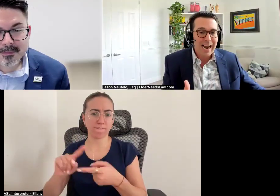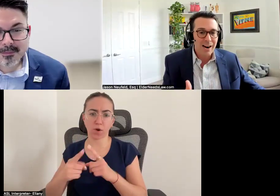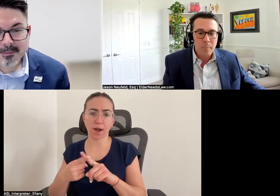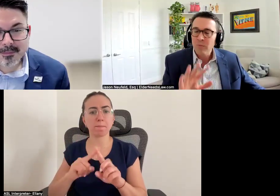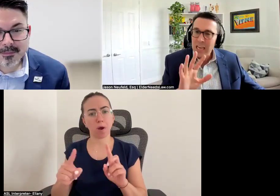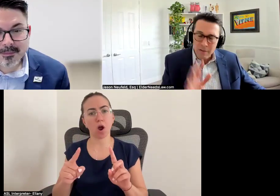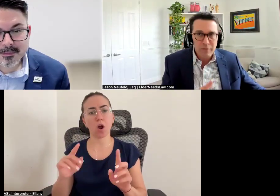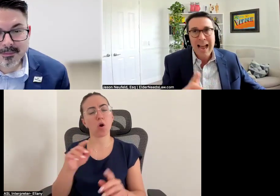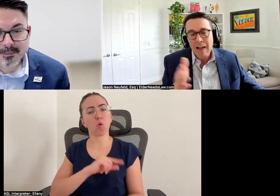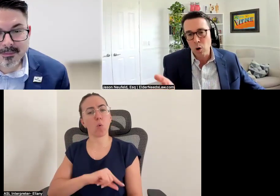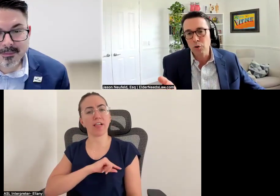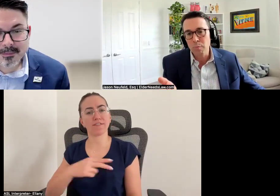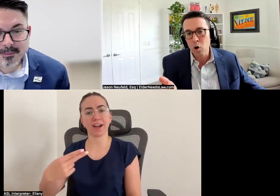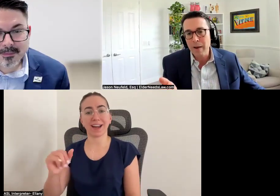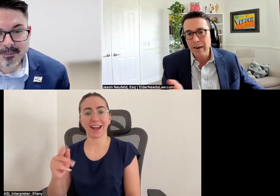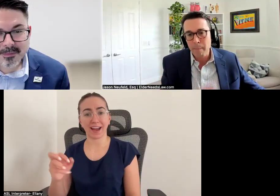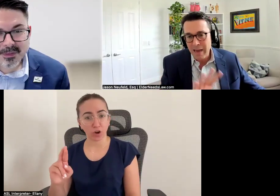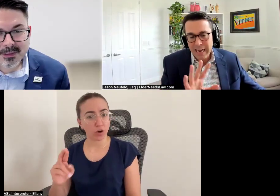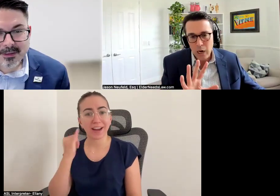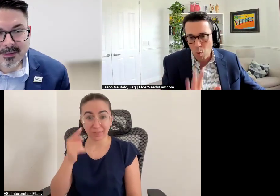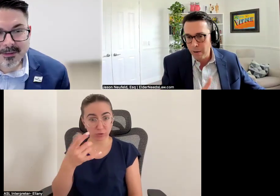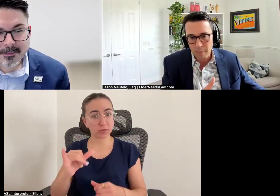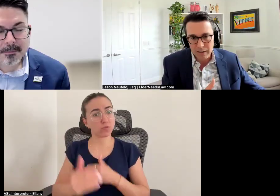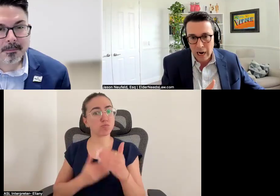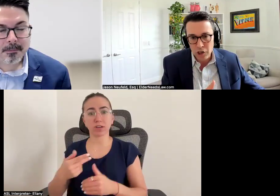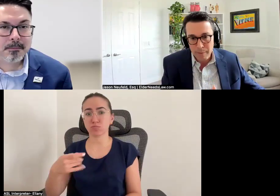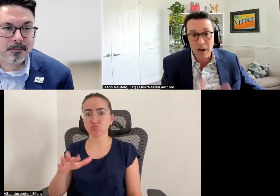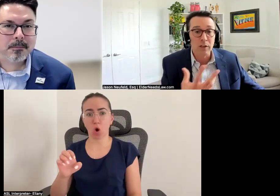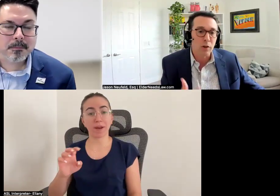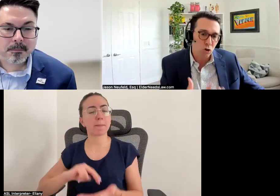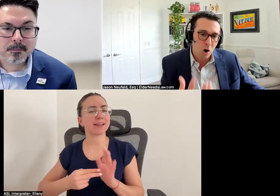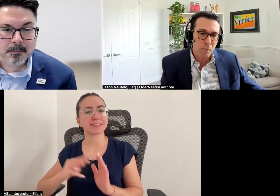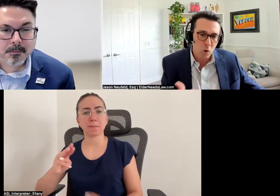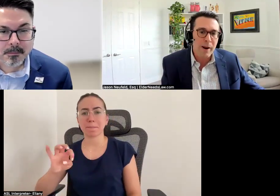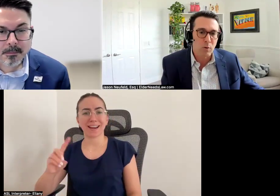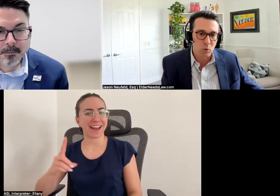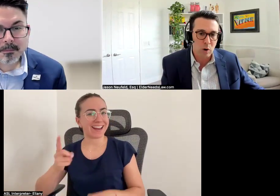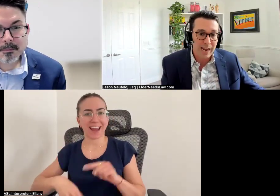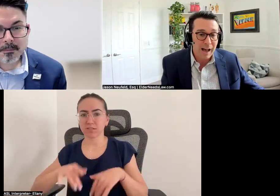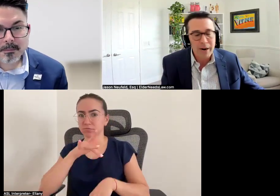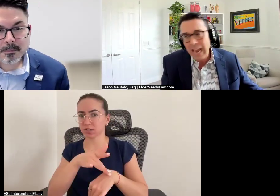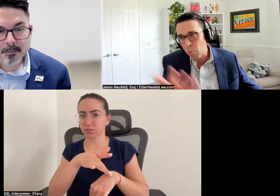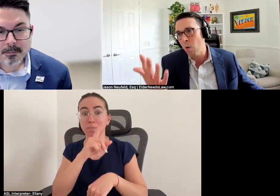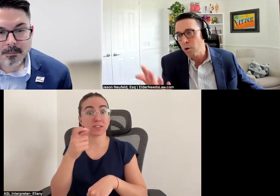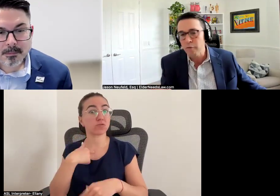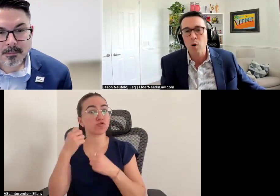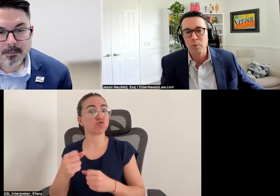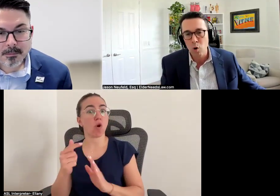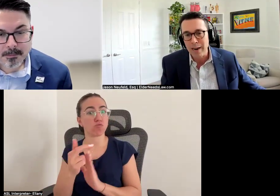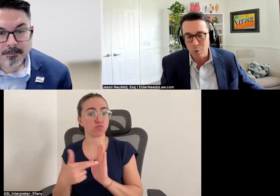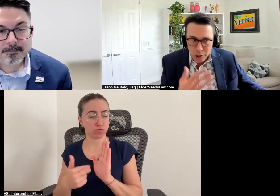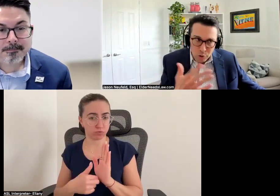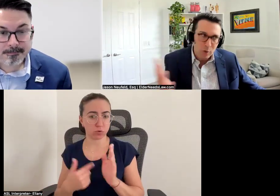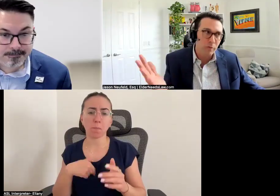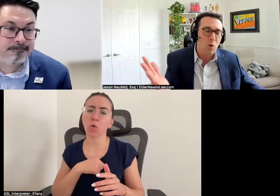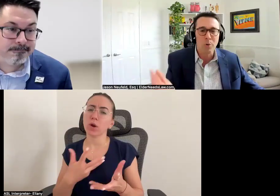qualified heir, even if you have to go through probate, Medicaid won't be able to touch it because of the strong probate rules that we have. But again, we want to avoid